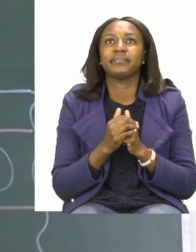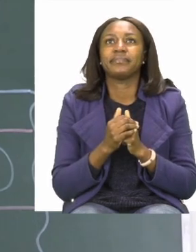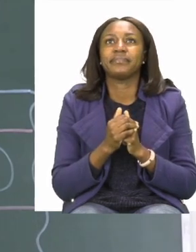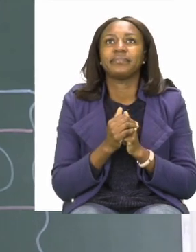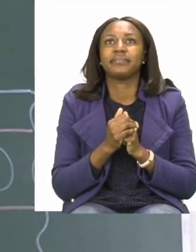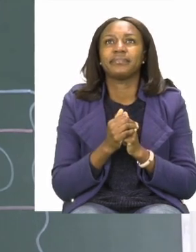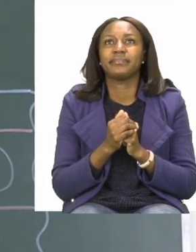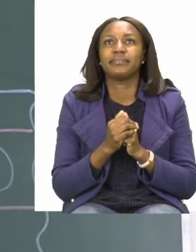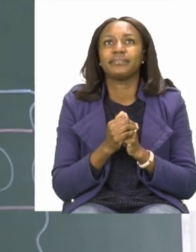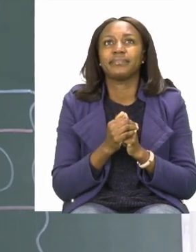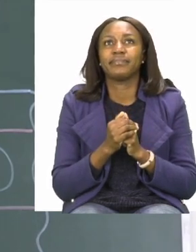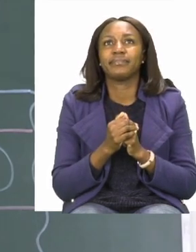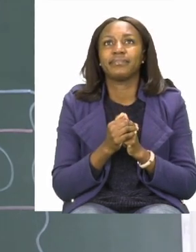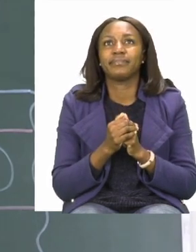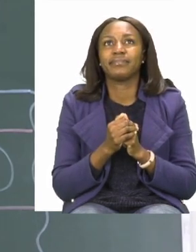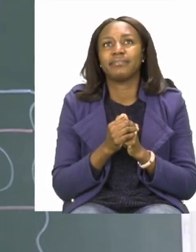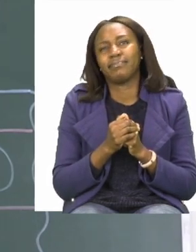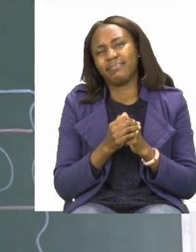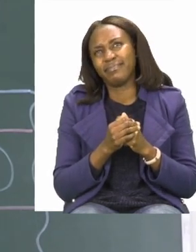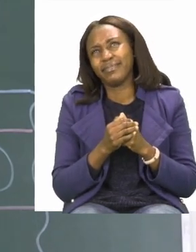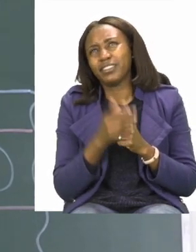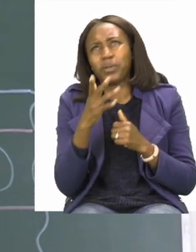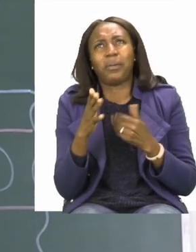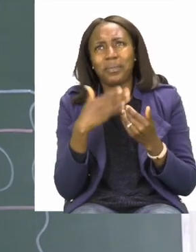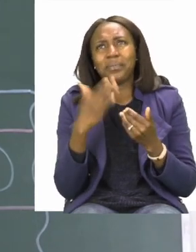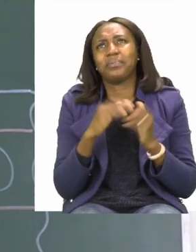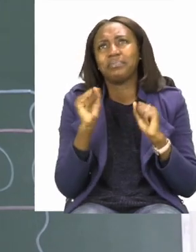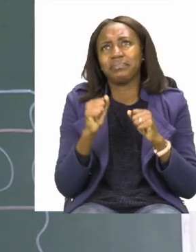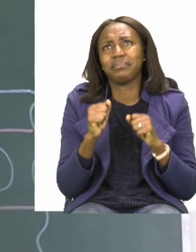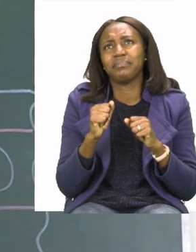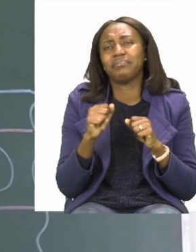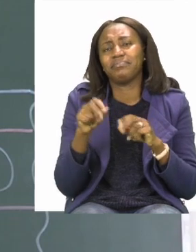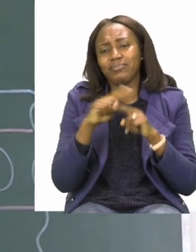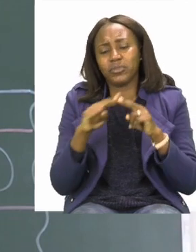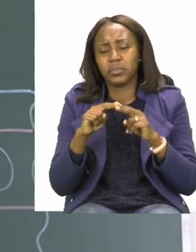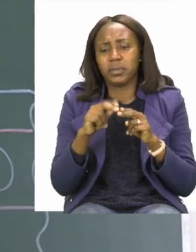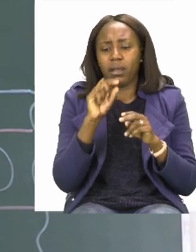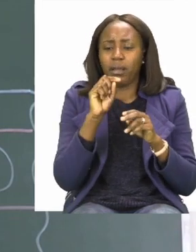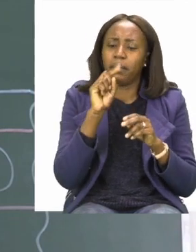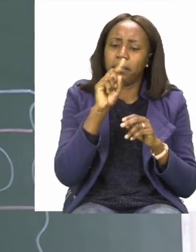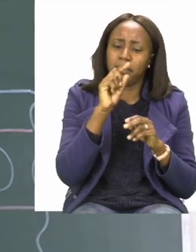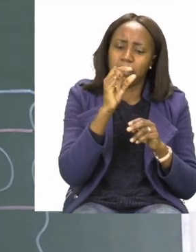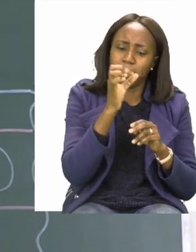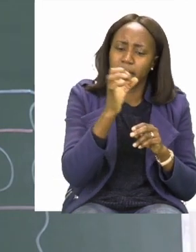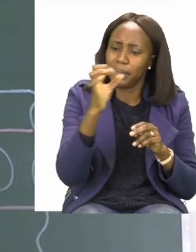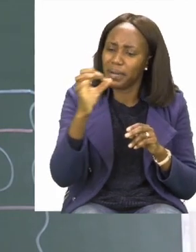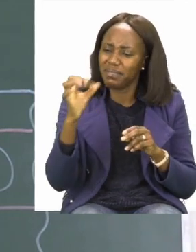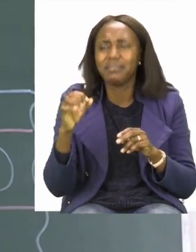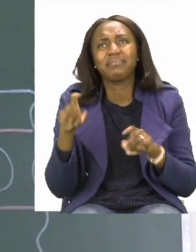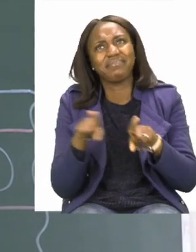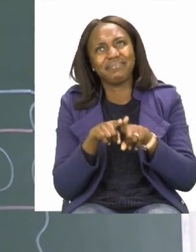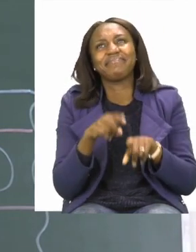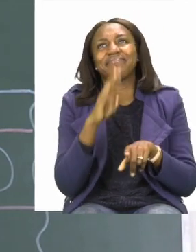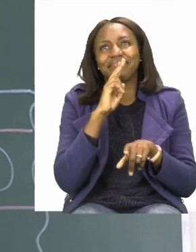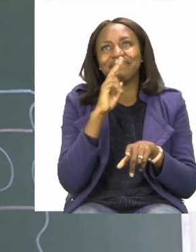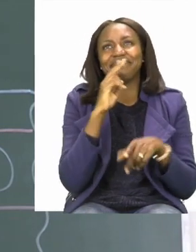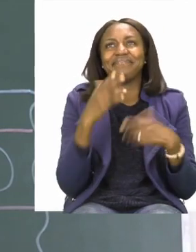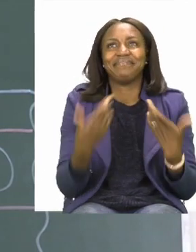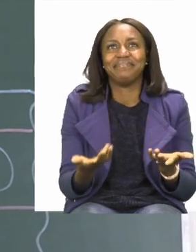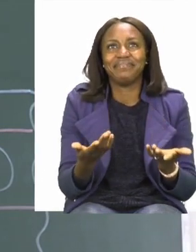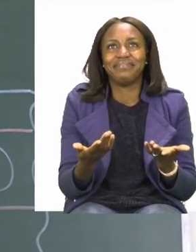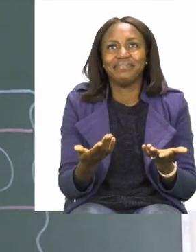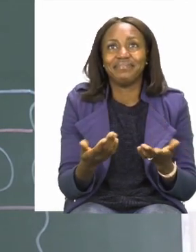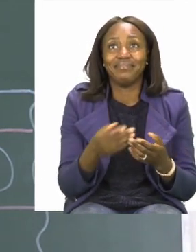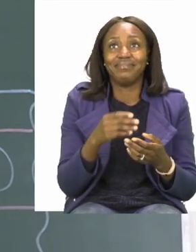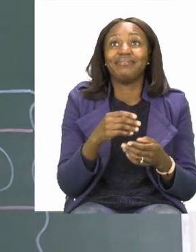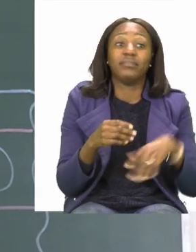Now you can use the number line, your counters or your fingers, but you will get the same answer. 4